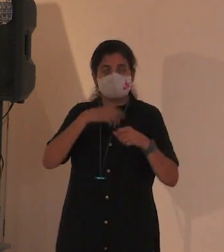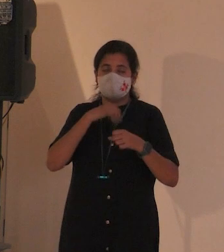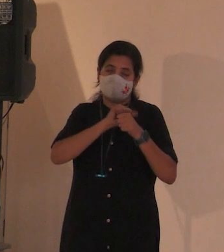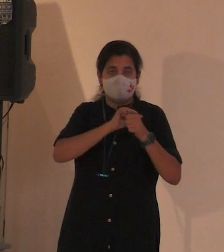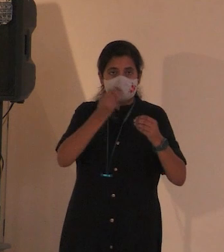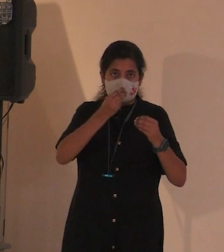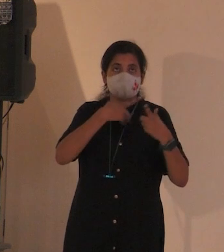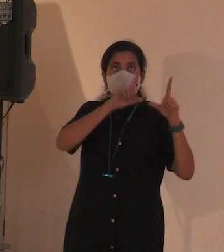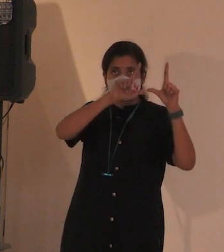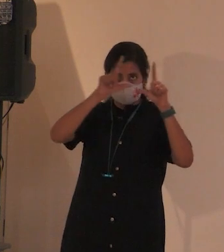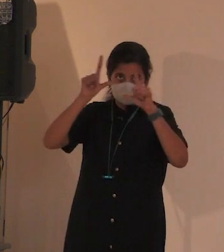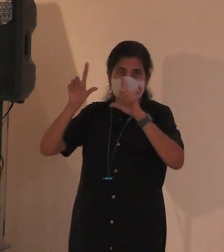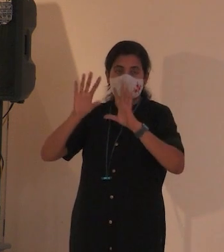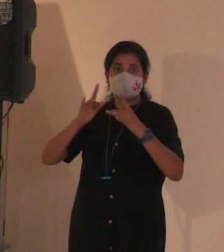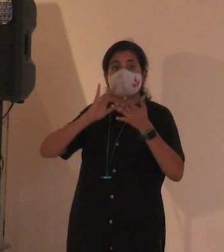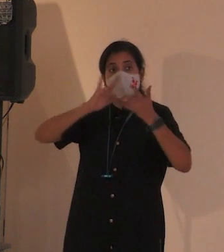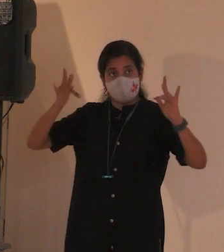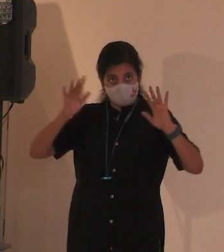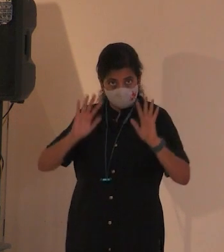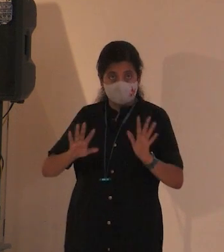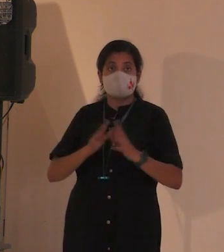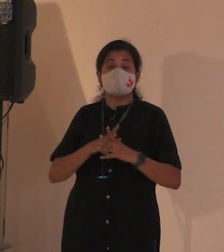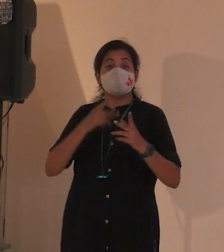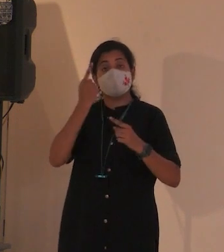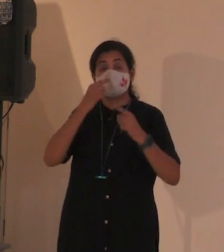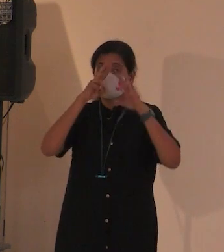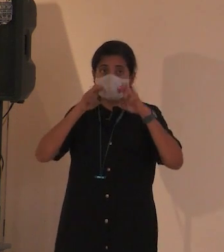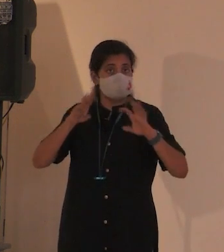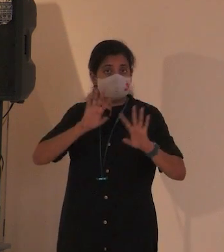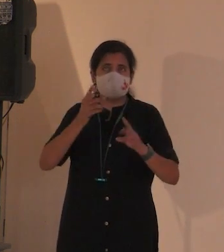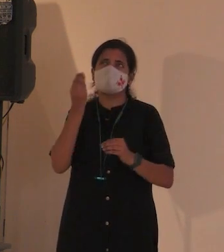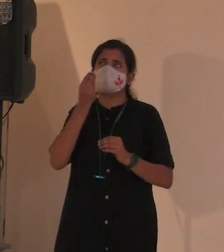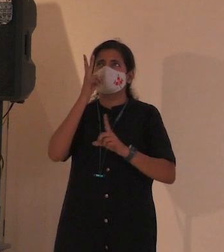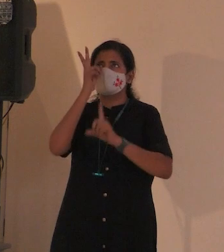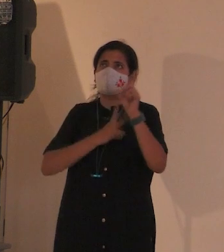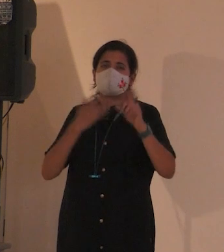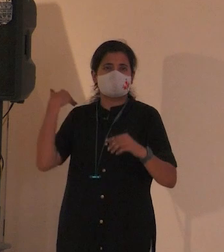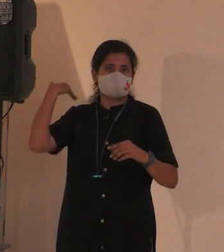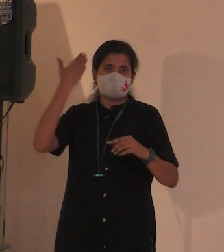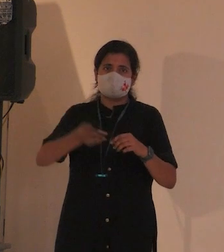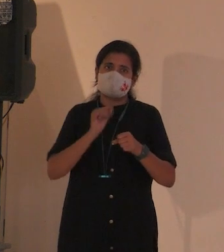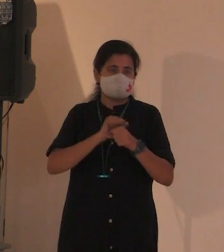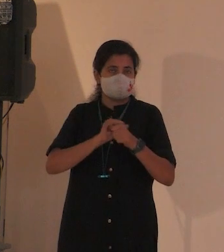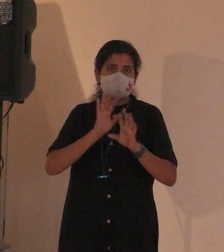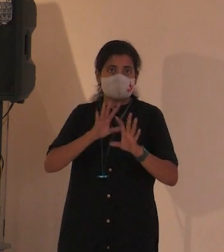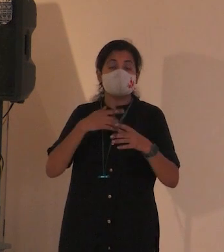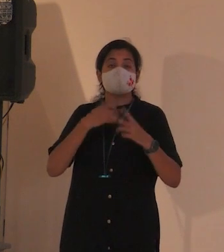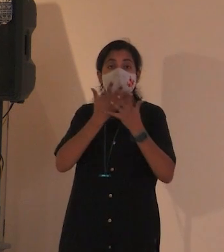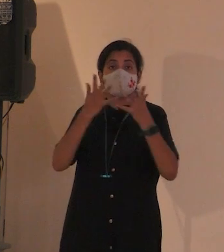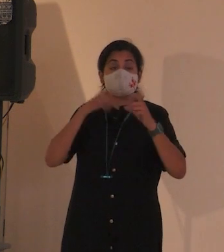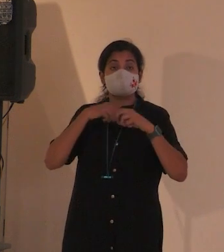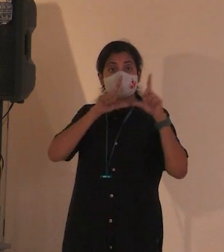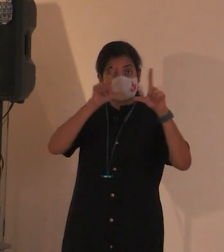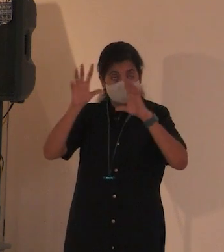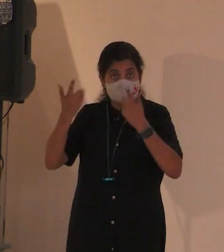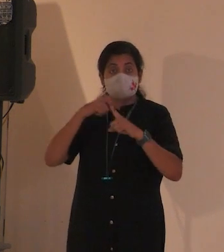The exhibition is online, where a lot of research work, almost 2 years of research work has gone into it, where we curated the